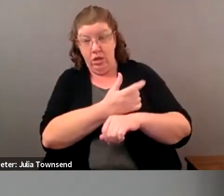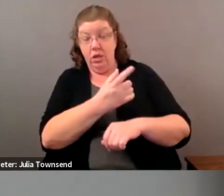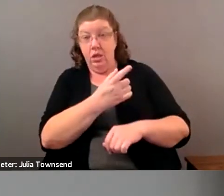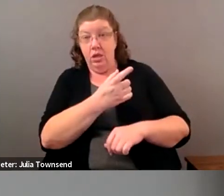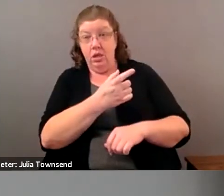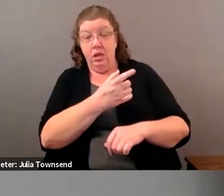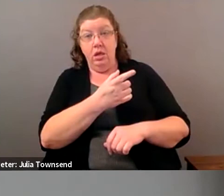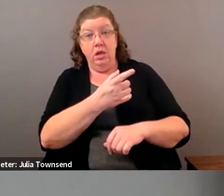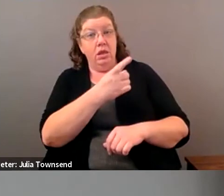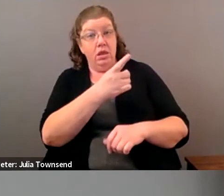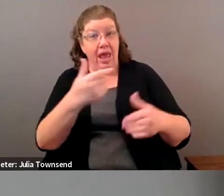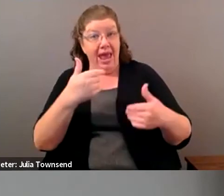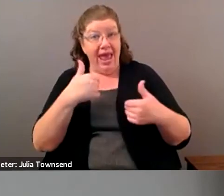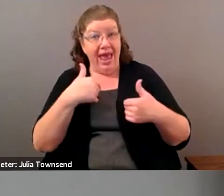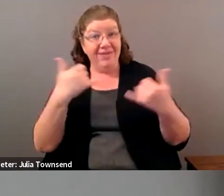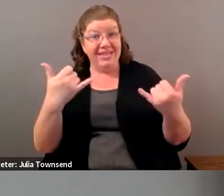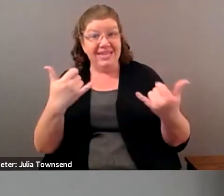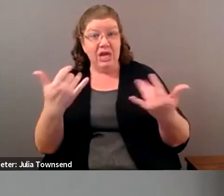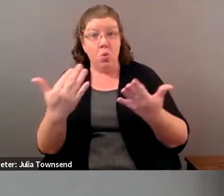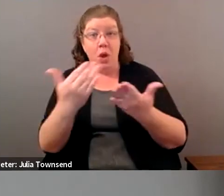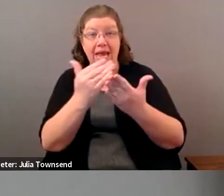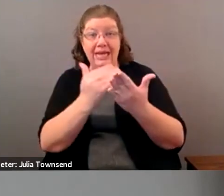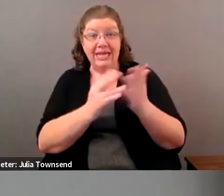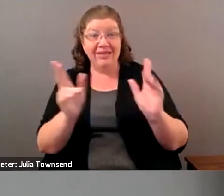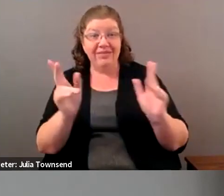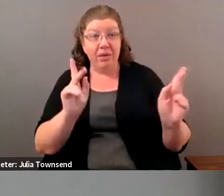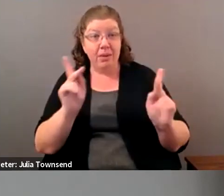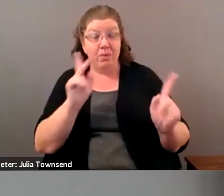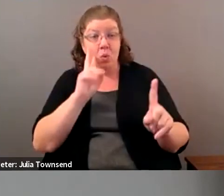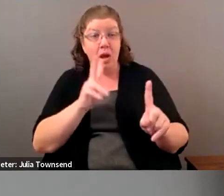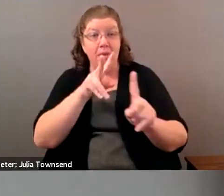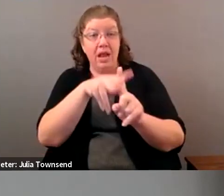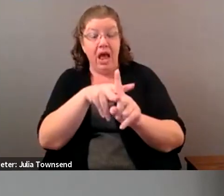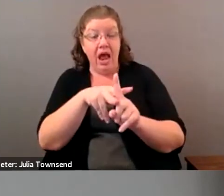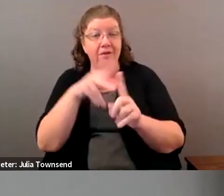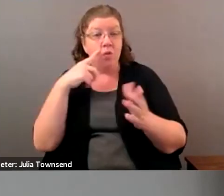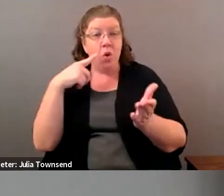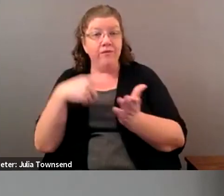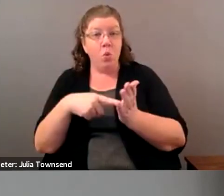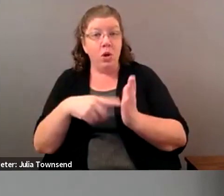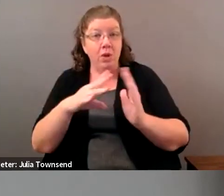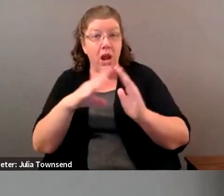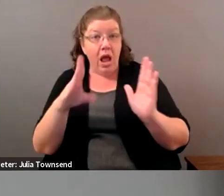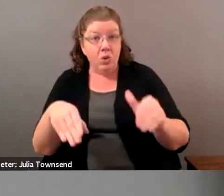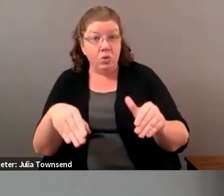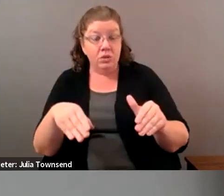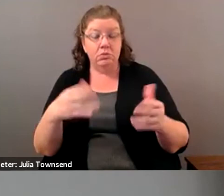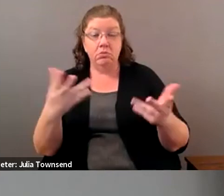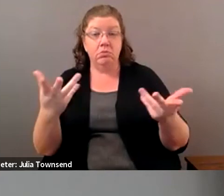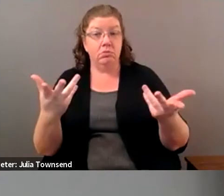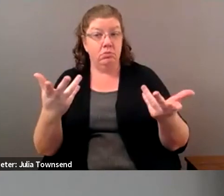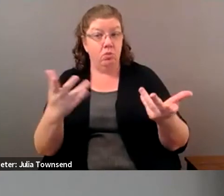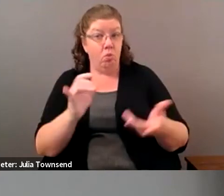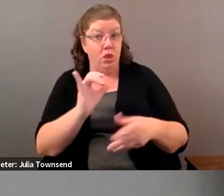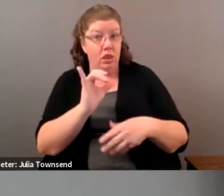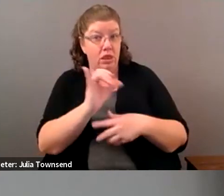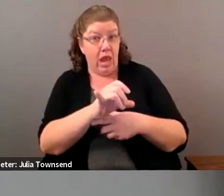Are there existing wait lists for folks that apply for the affordable housing? Would that